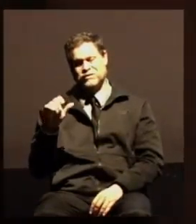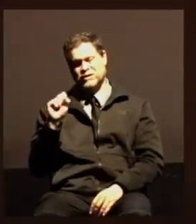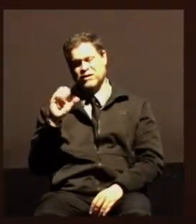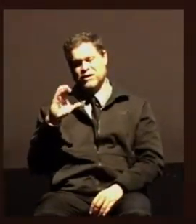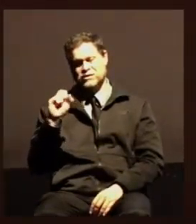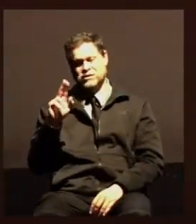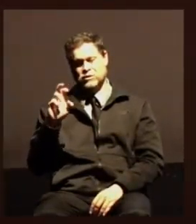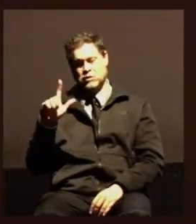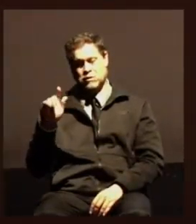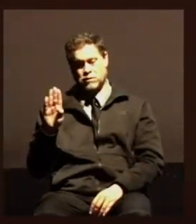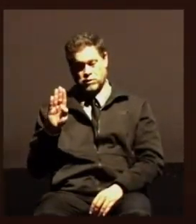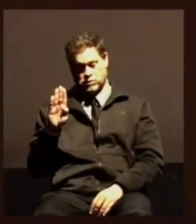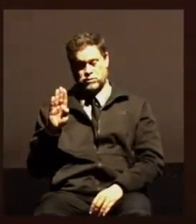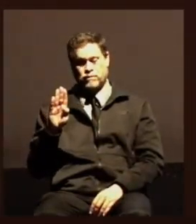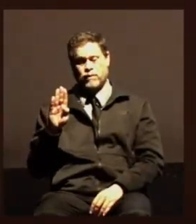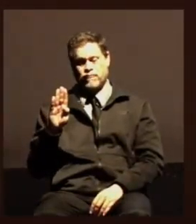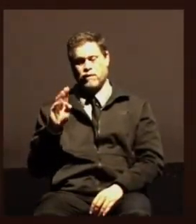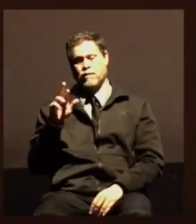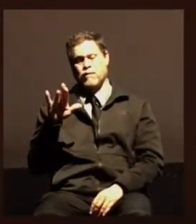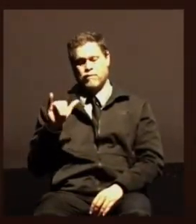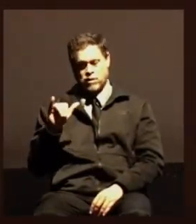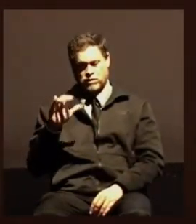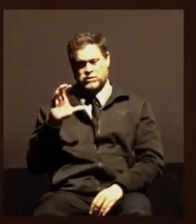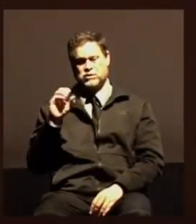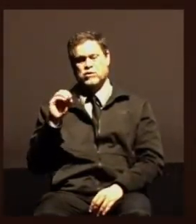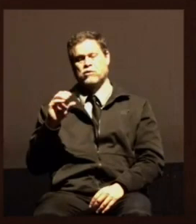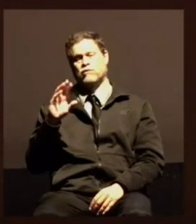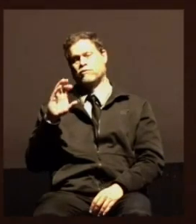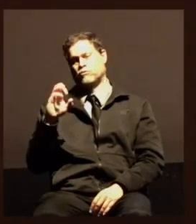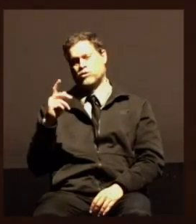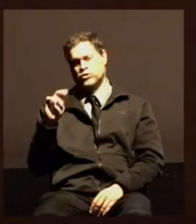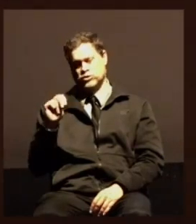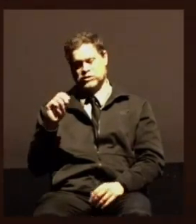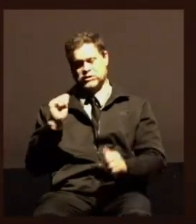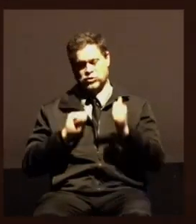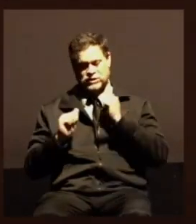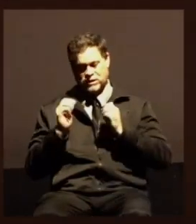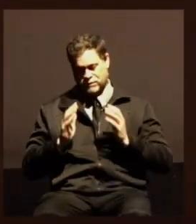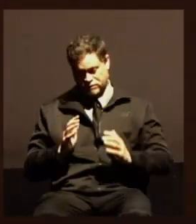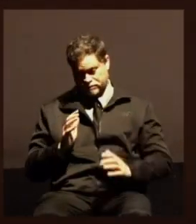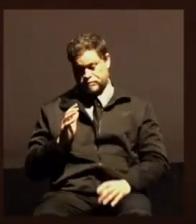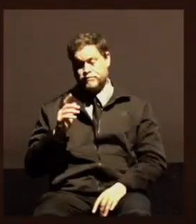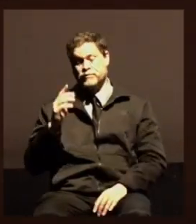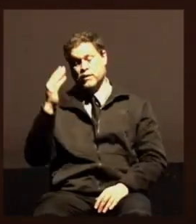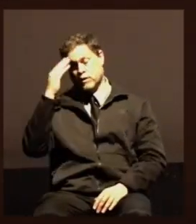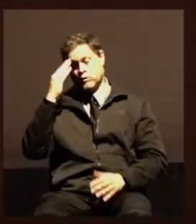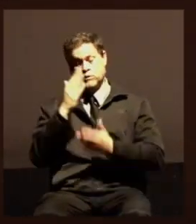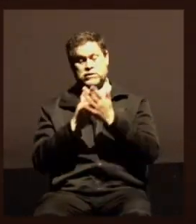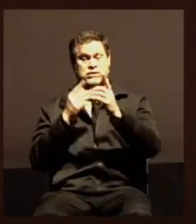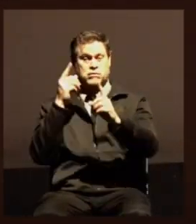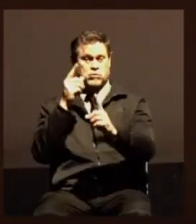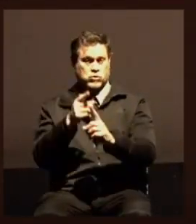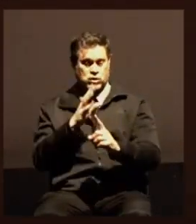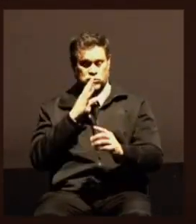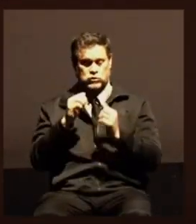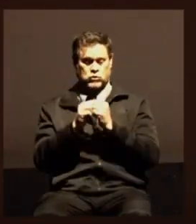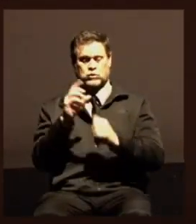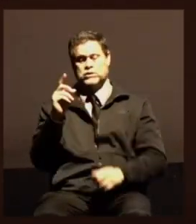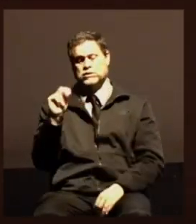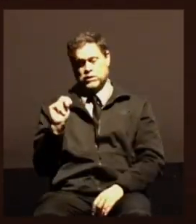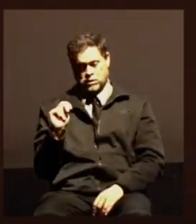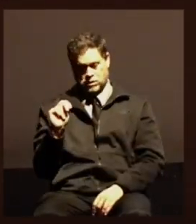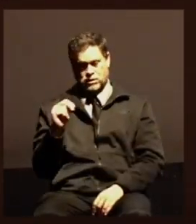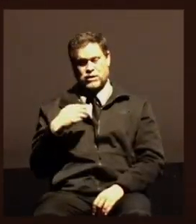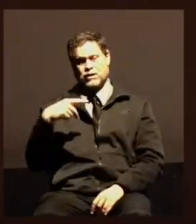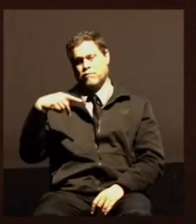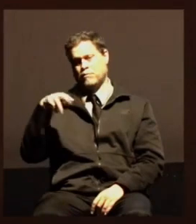Beach in communication, and Barry Crutchett, who is the CEO of Crutchett Entertainment. And so I knew at some point that I had to talk to Don because Don